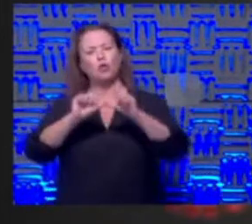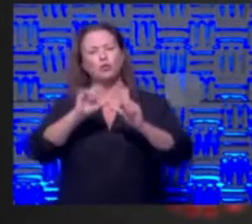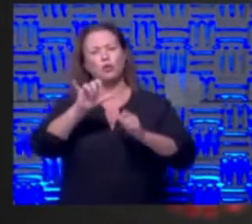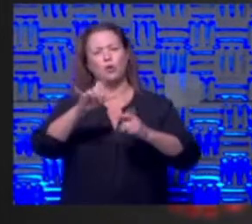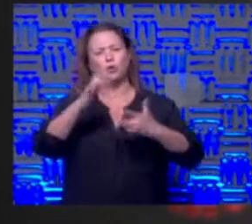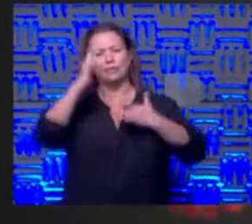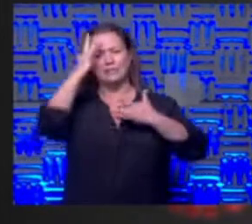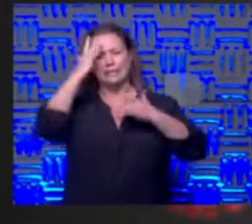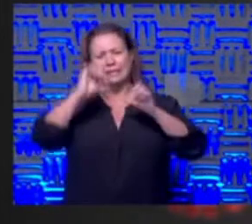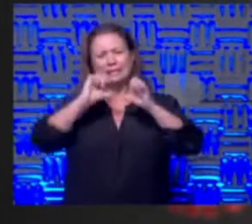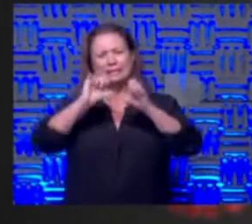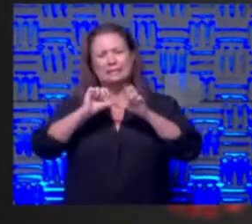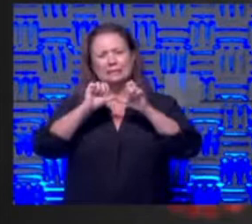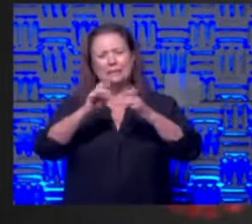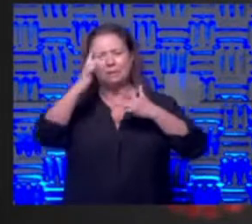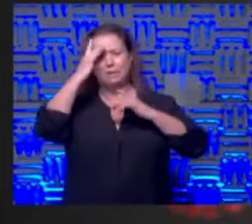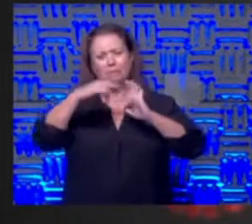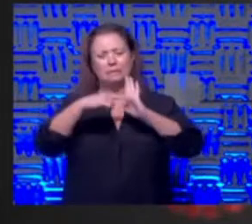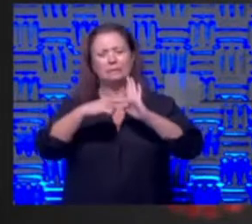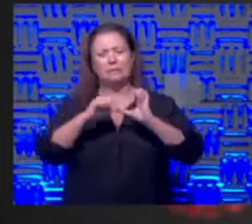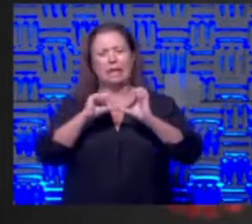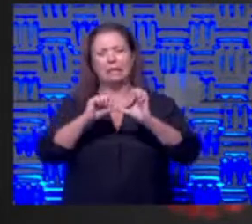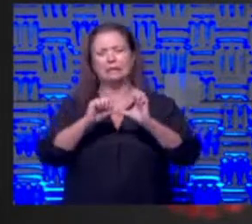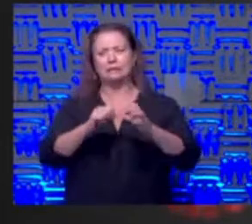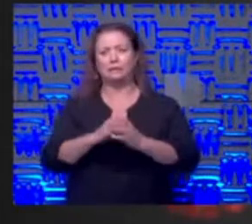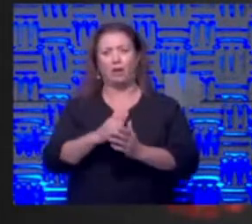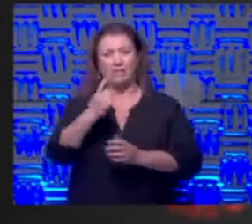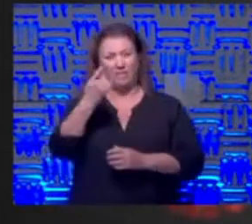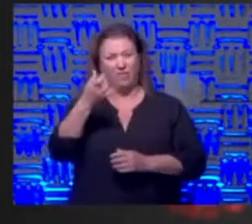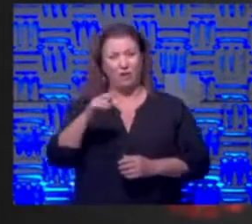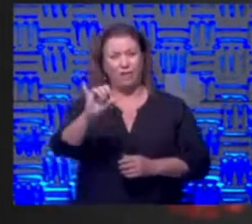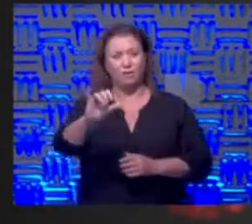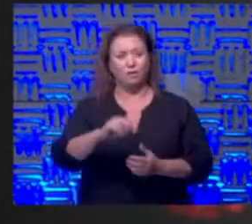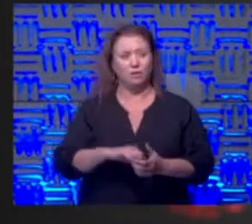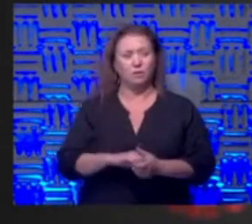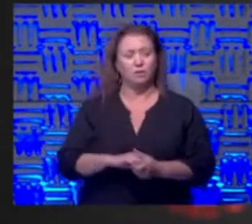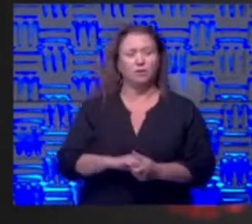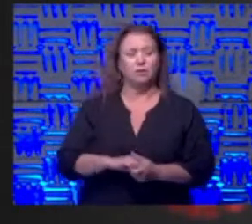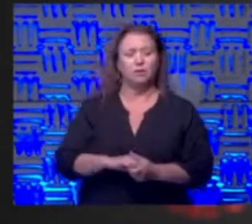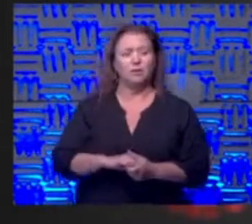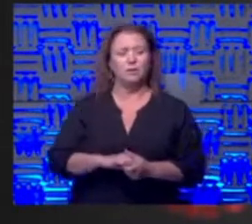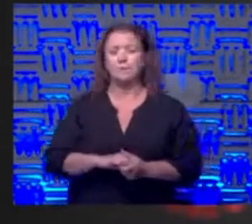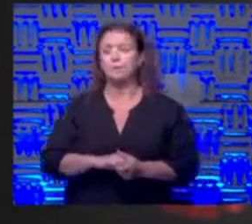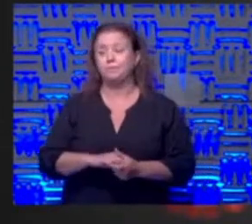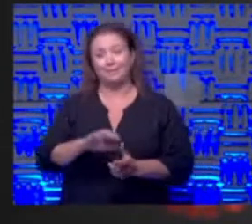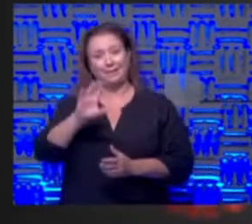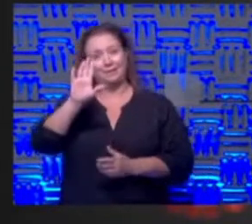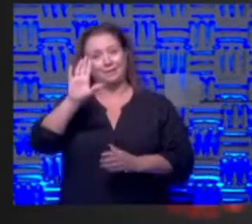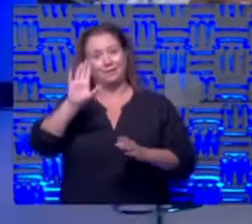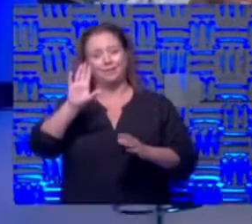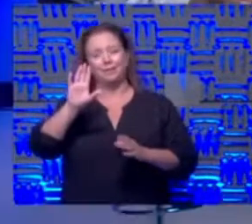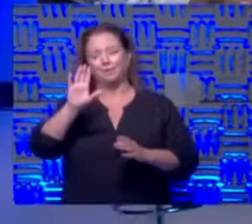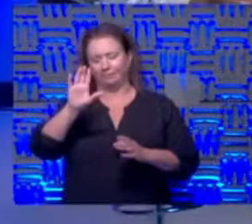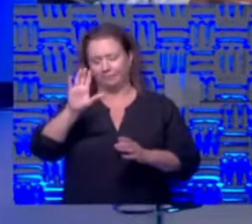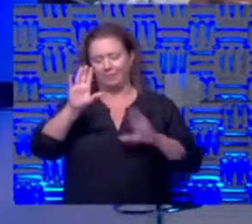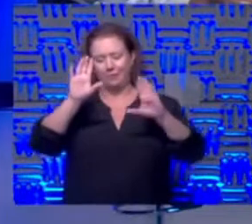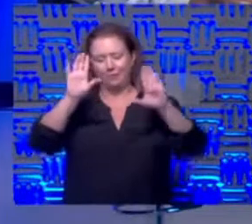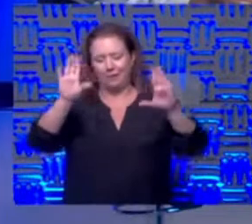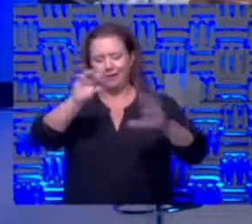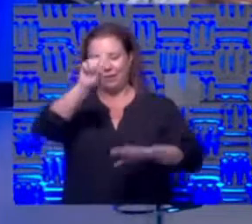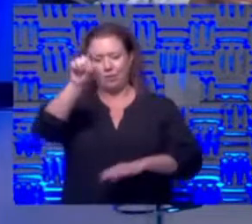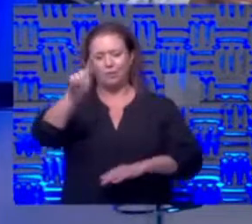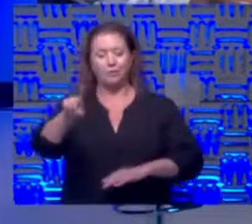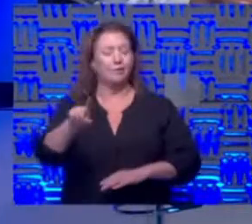this forever? This is great. It is a great question. Few things are forever, though, even with